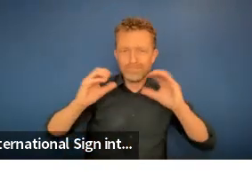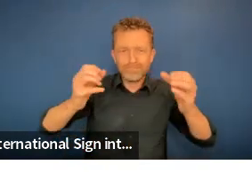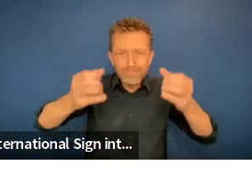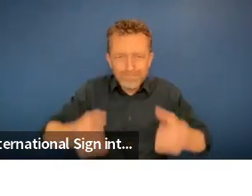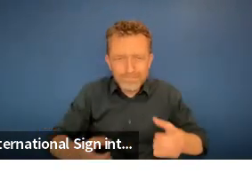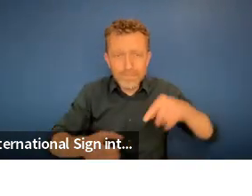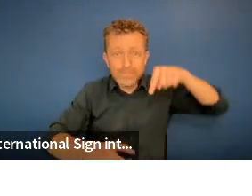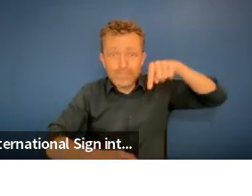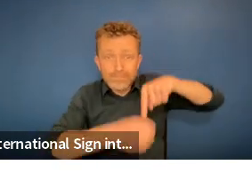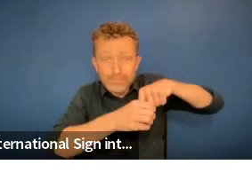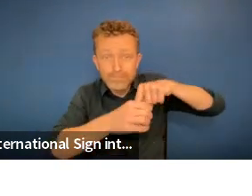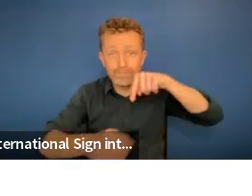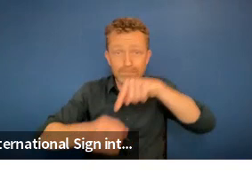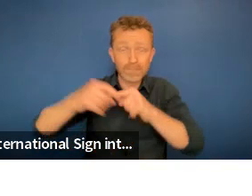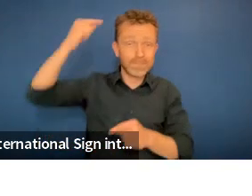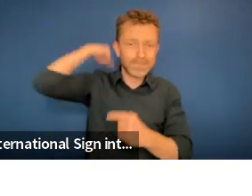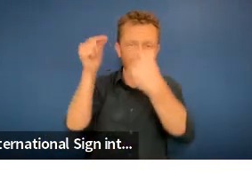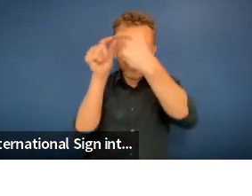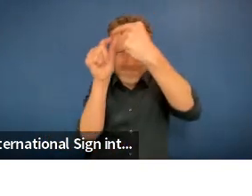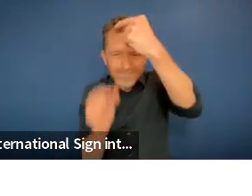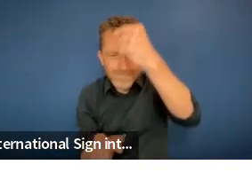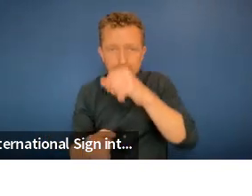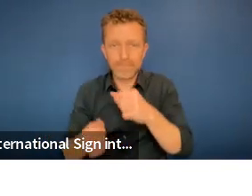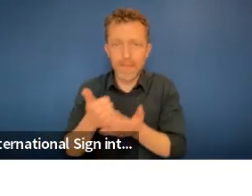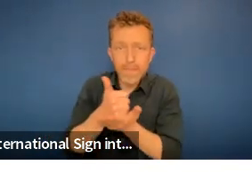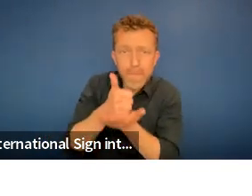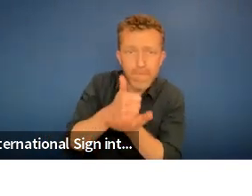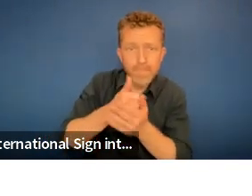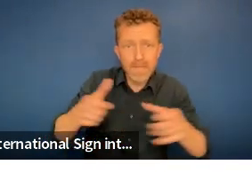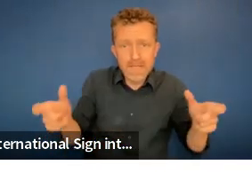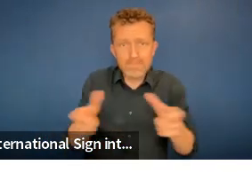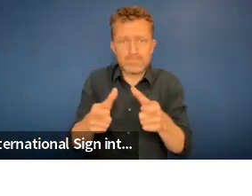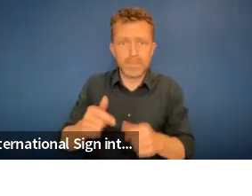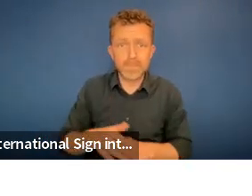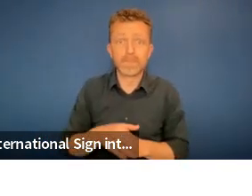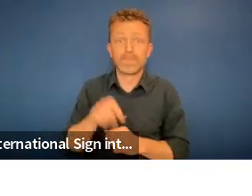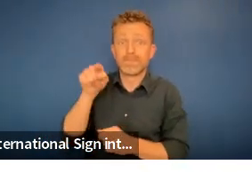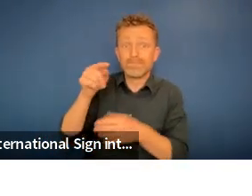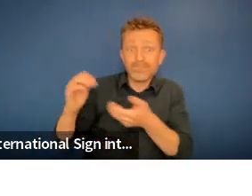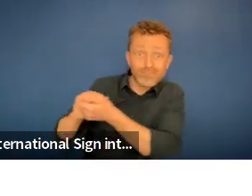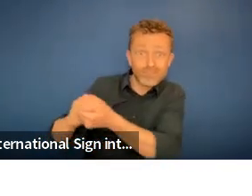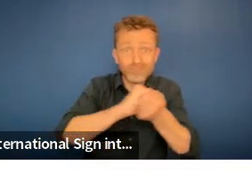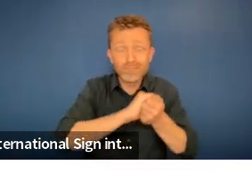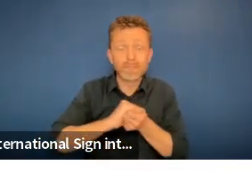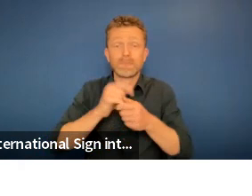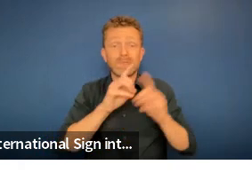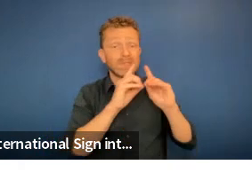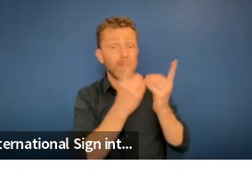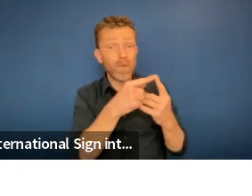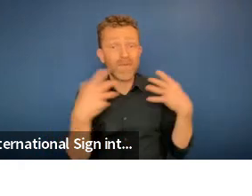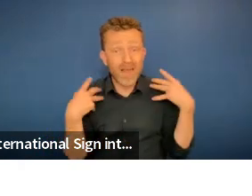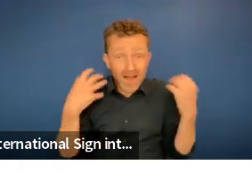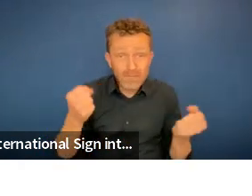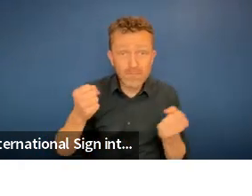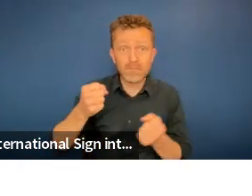National Council on Disability Affairs, non-government agencies, experts, and healthcare providers, and